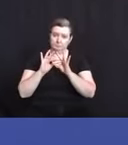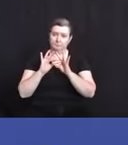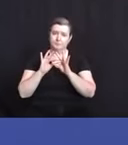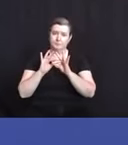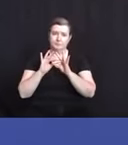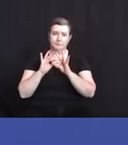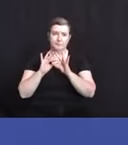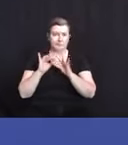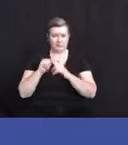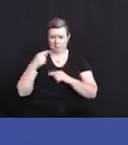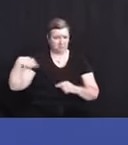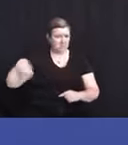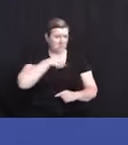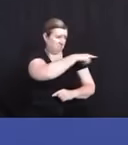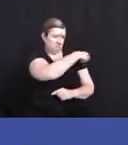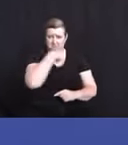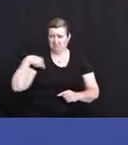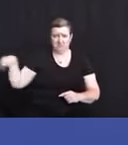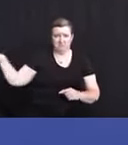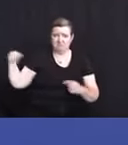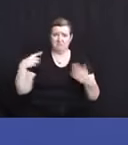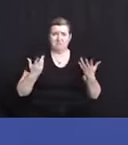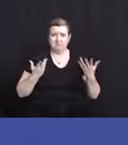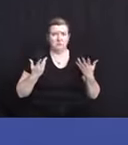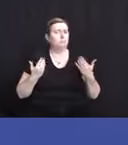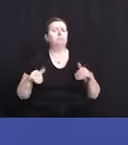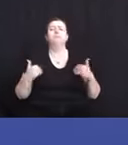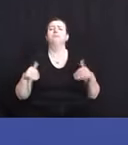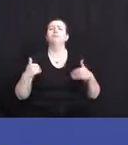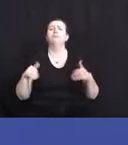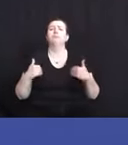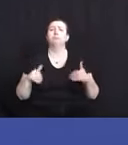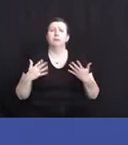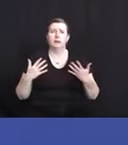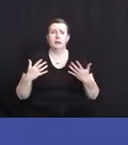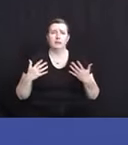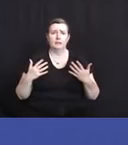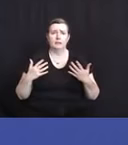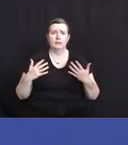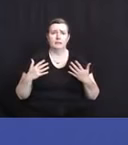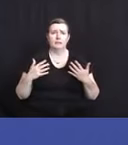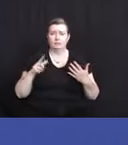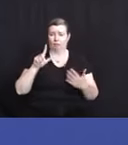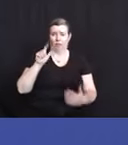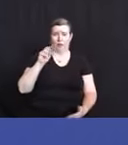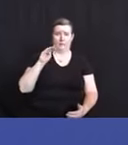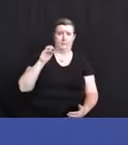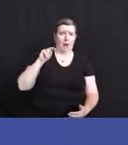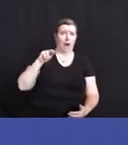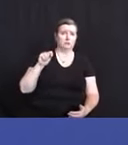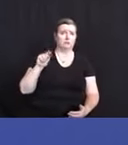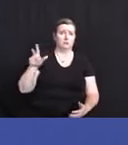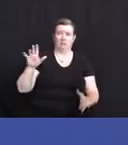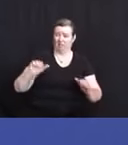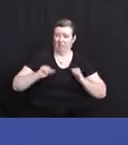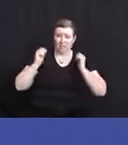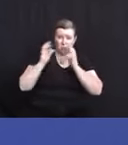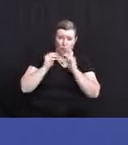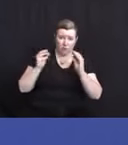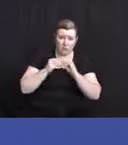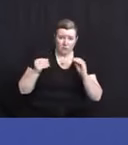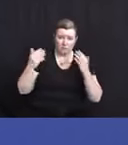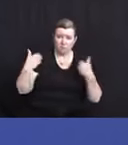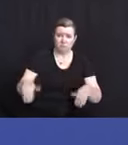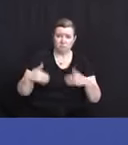own right, but just an extraordinary life story, someone who had classroom experience, which I think